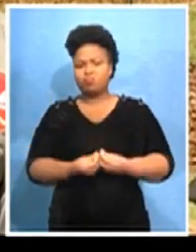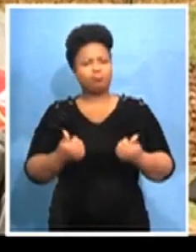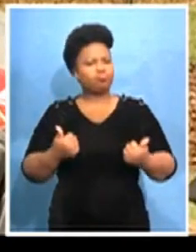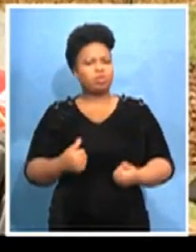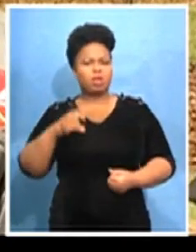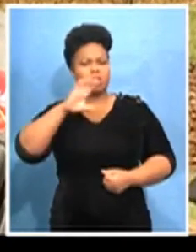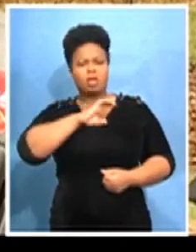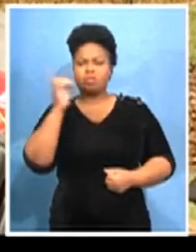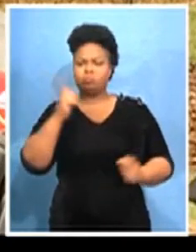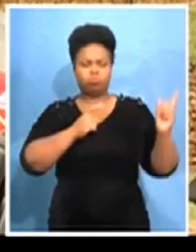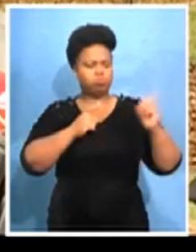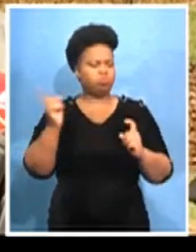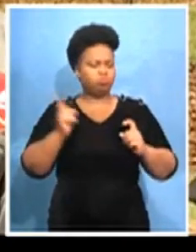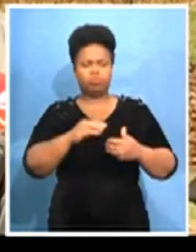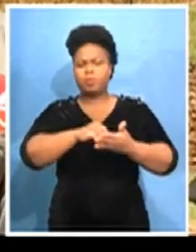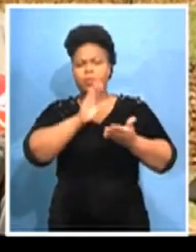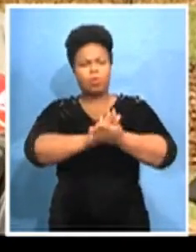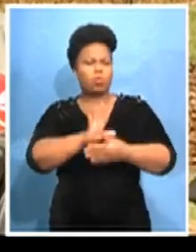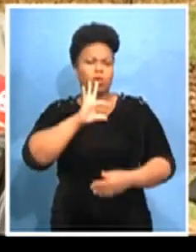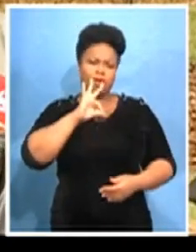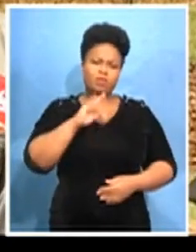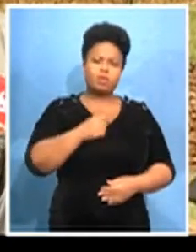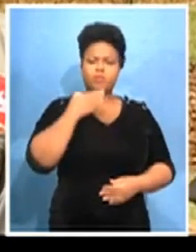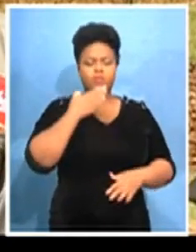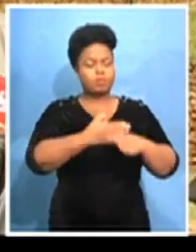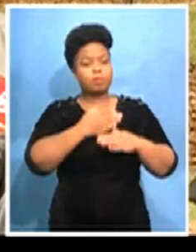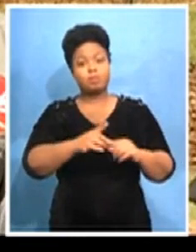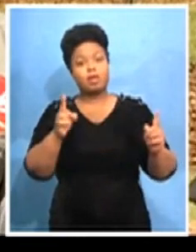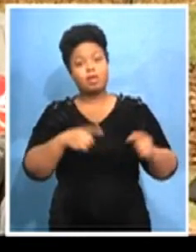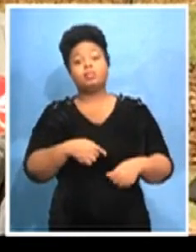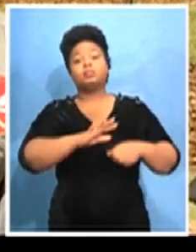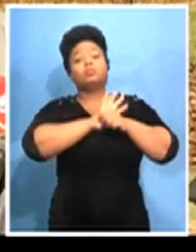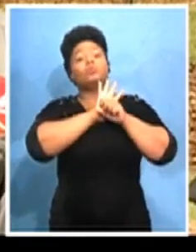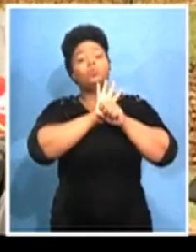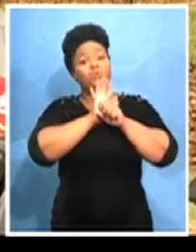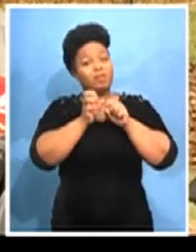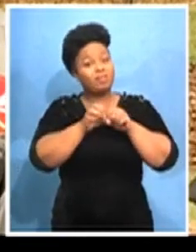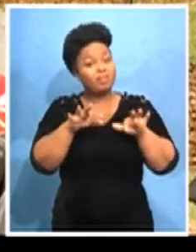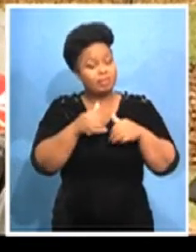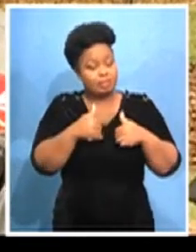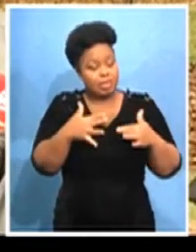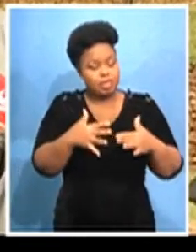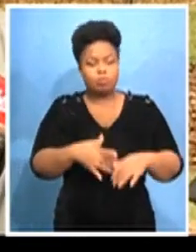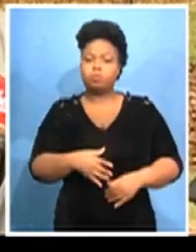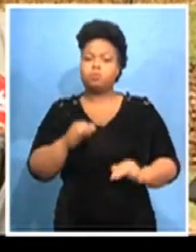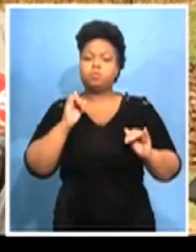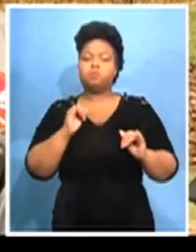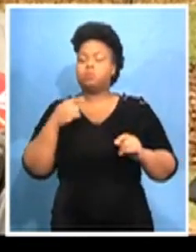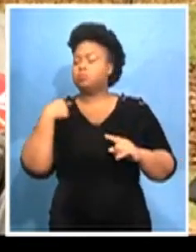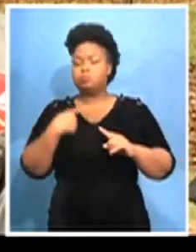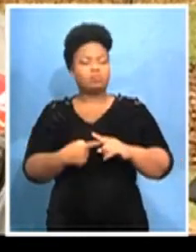day. But since COVID-19 started, it's hectic, it's bad, it's crazy. We don't have clients, rooms are